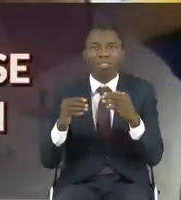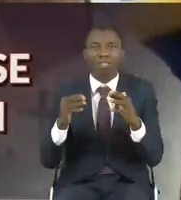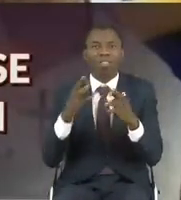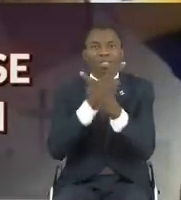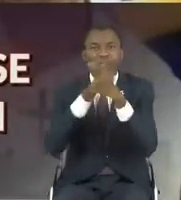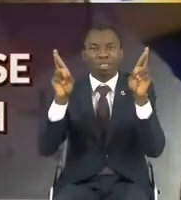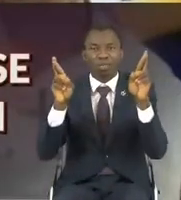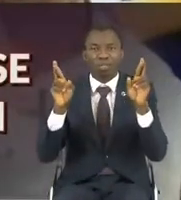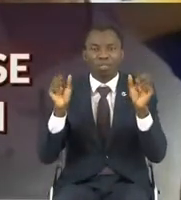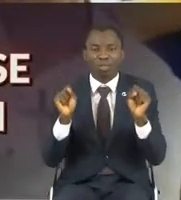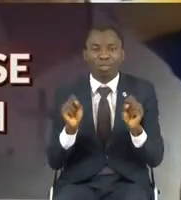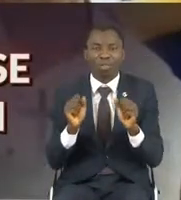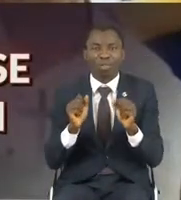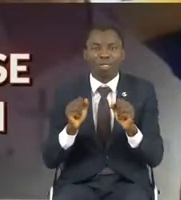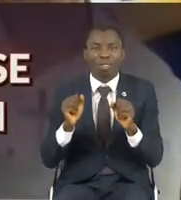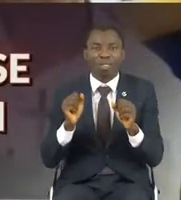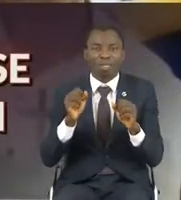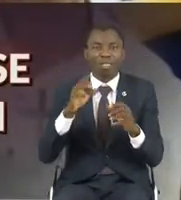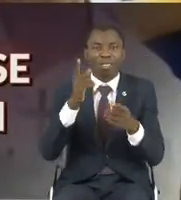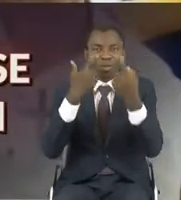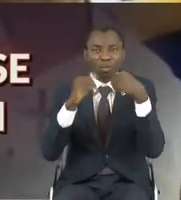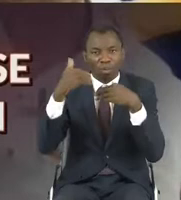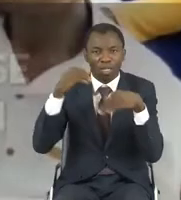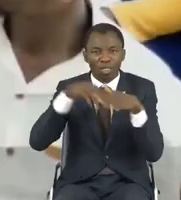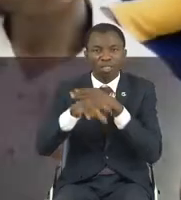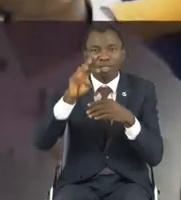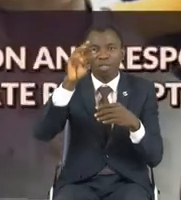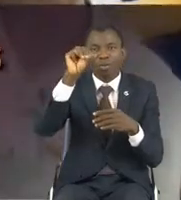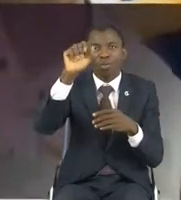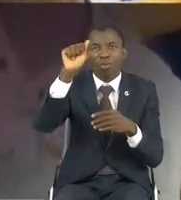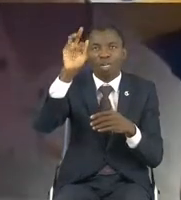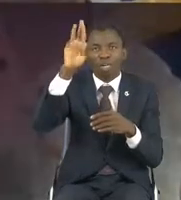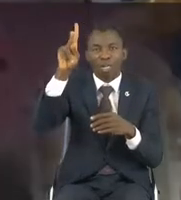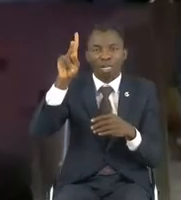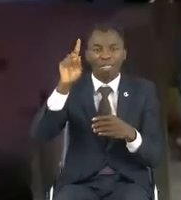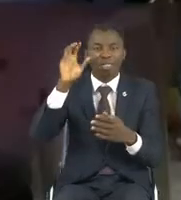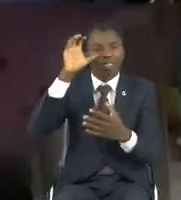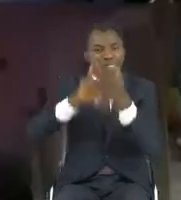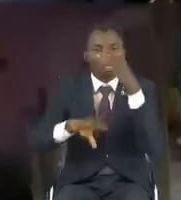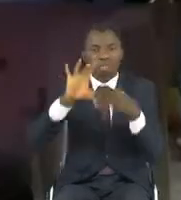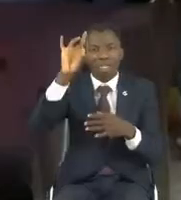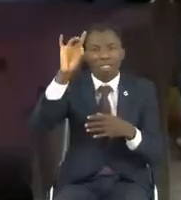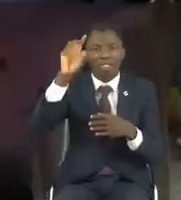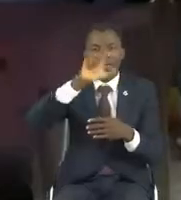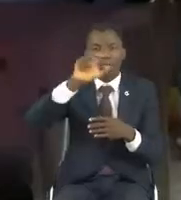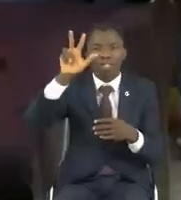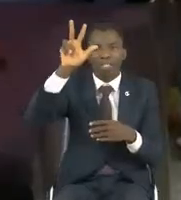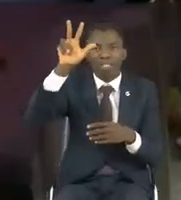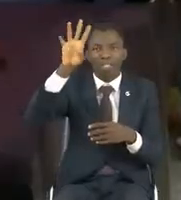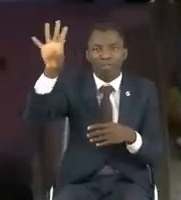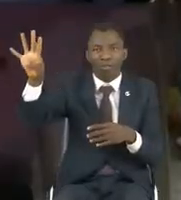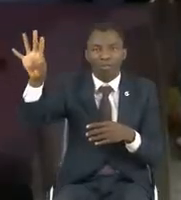redemption. Let's come back to Mark chapter 8, reading from verse 34. It